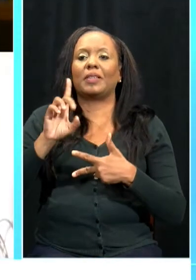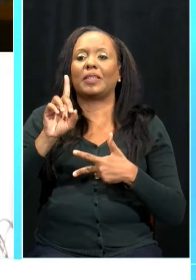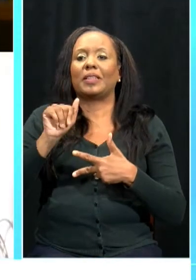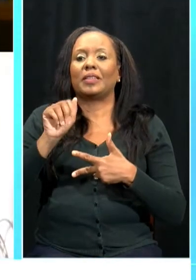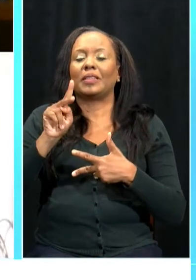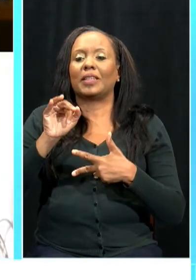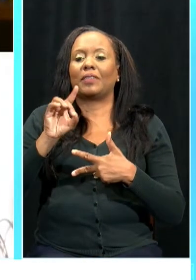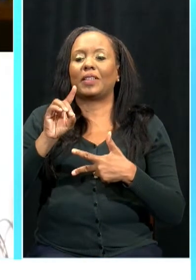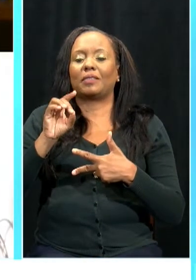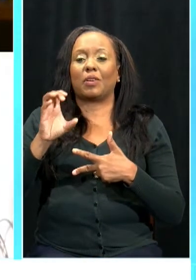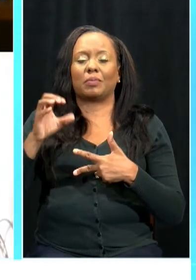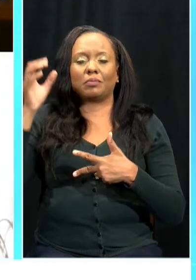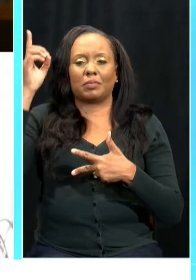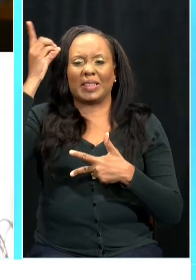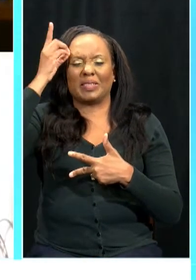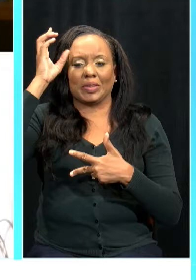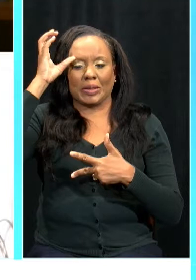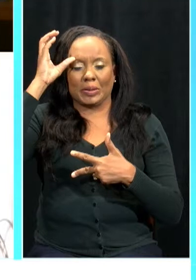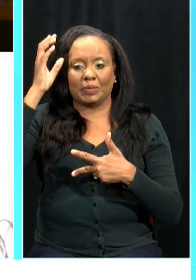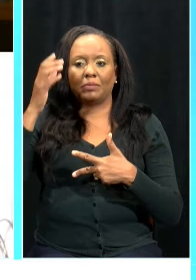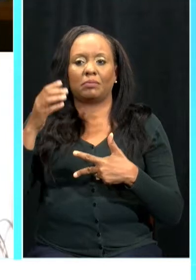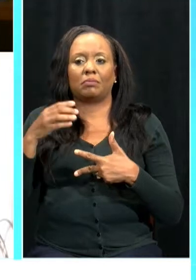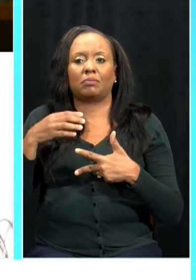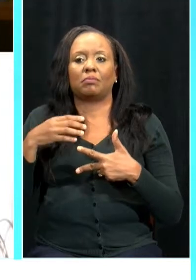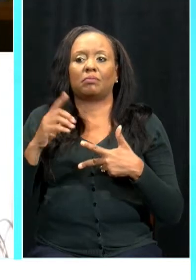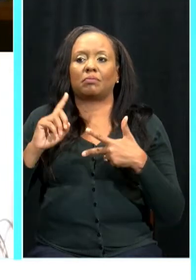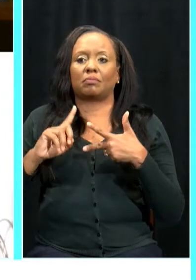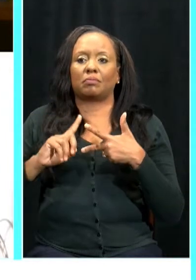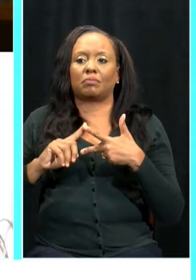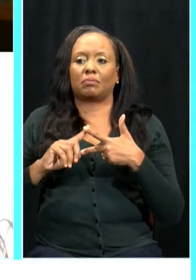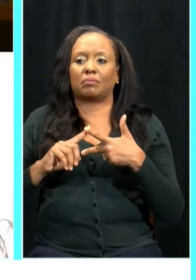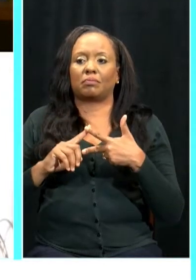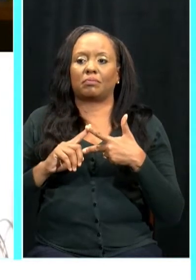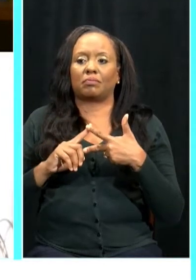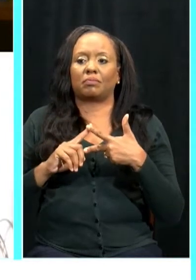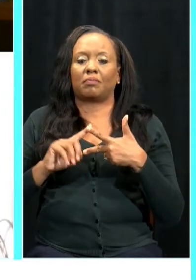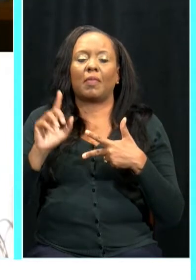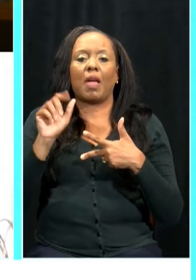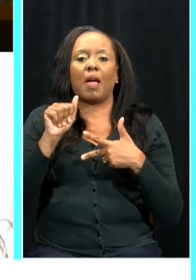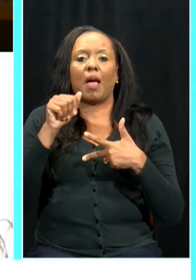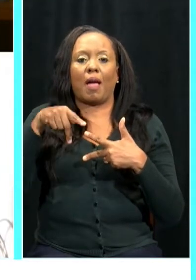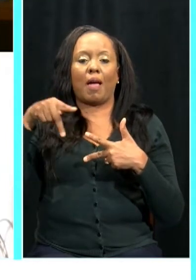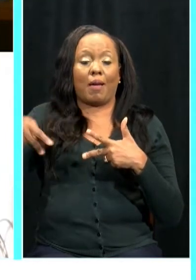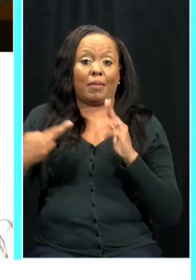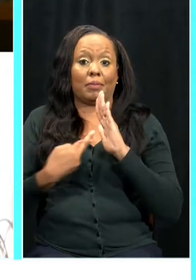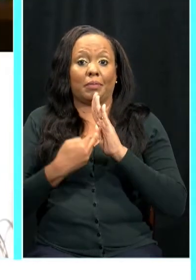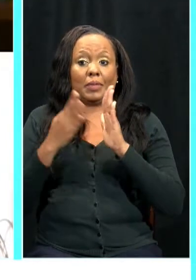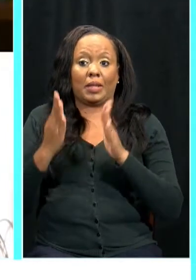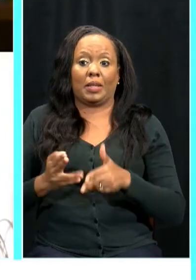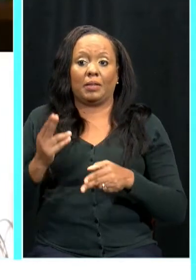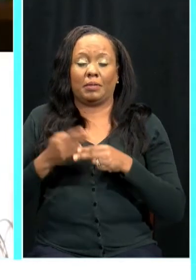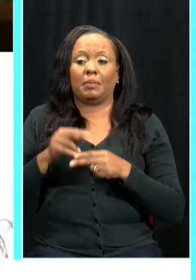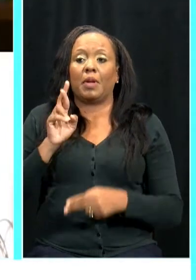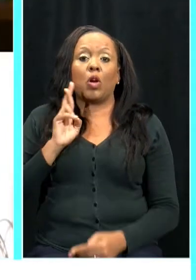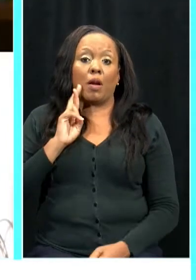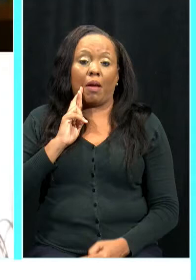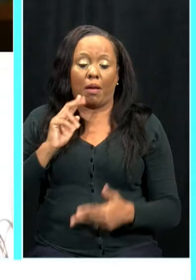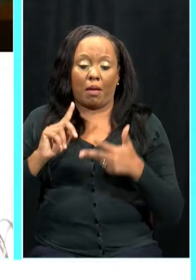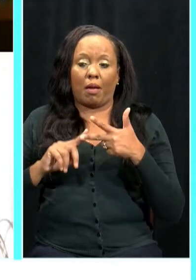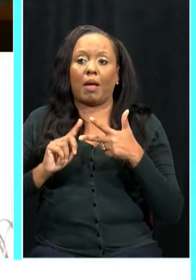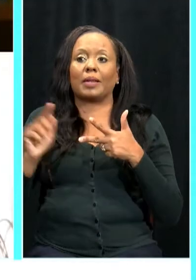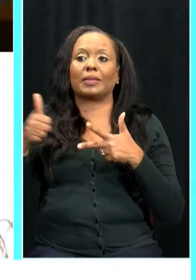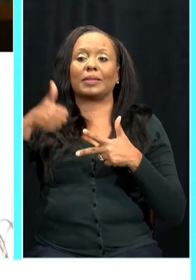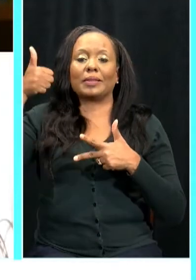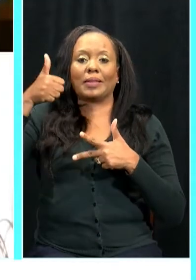Comissiong, the representative for the Alliance Party for Progress, Raquel Gilkes, and Senior Lecturer in Political Science at